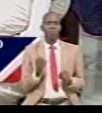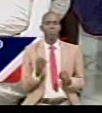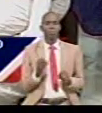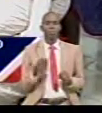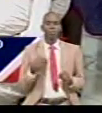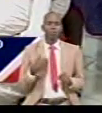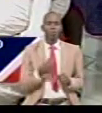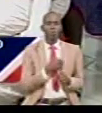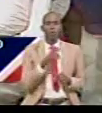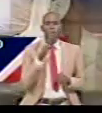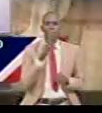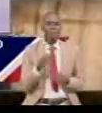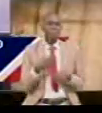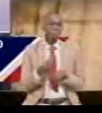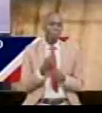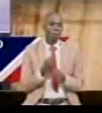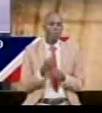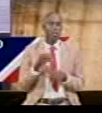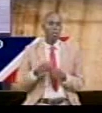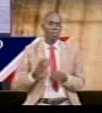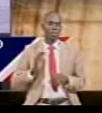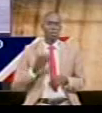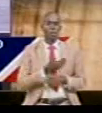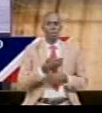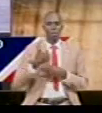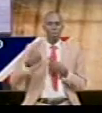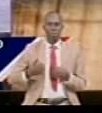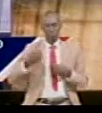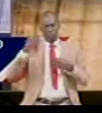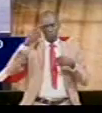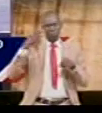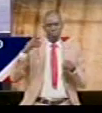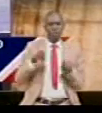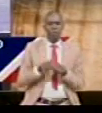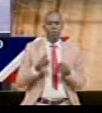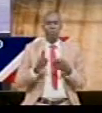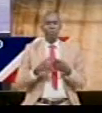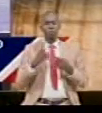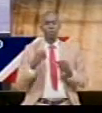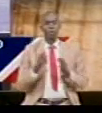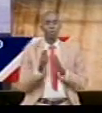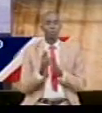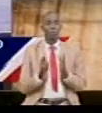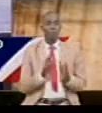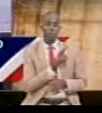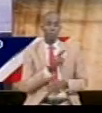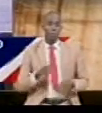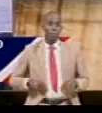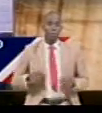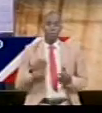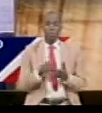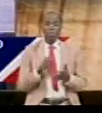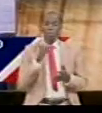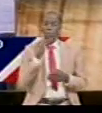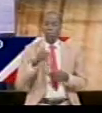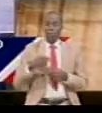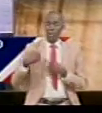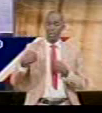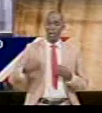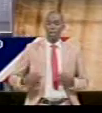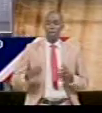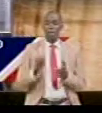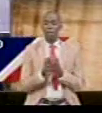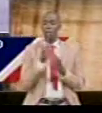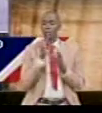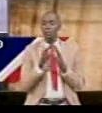We're made in our heart conformed unto the Lord. And it is the heart that matters. If the